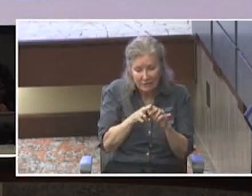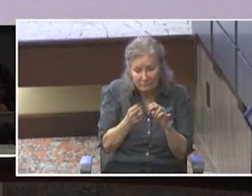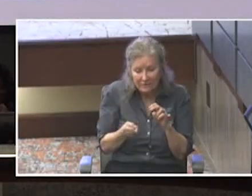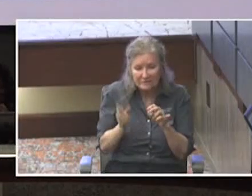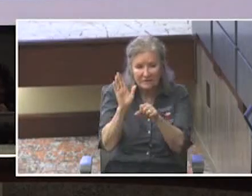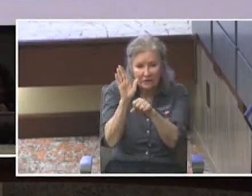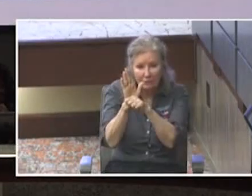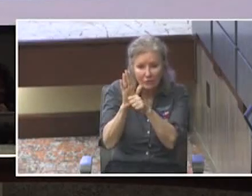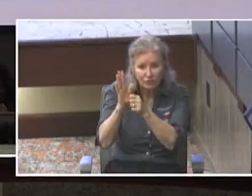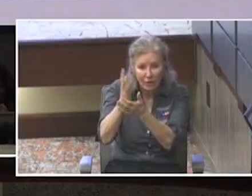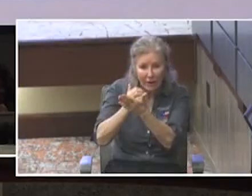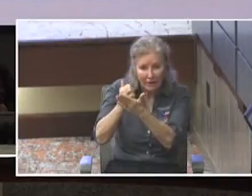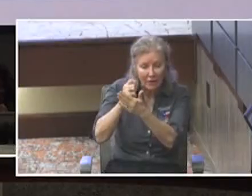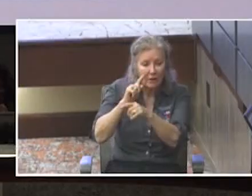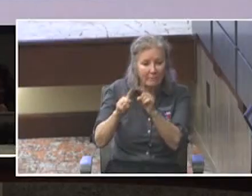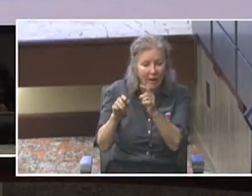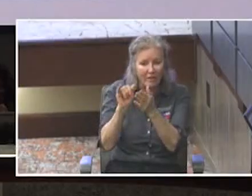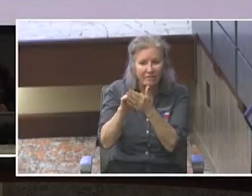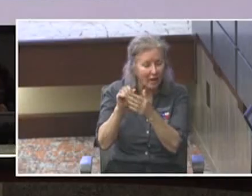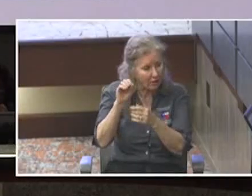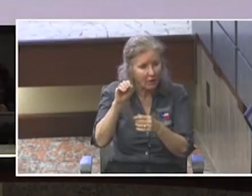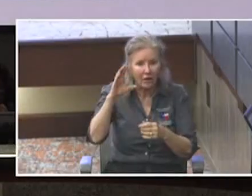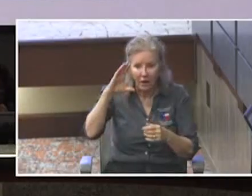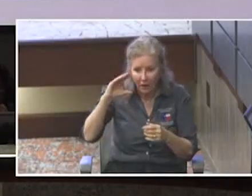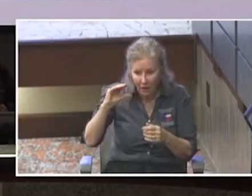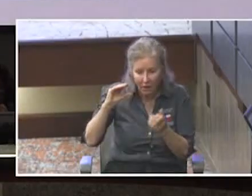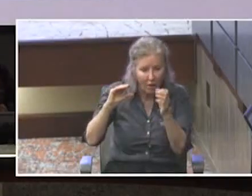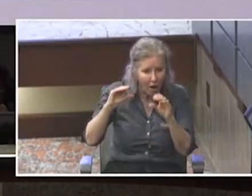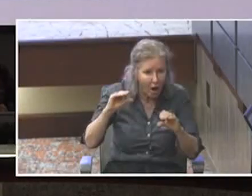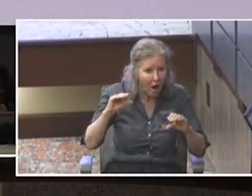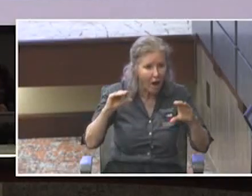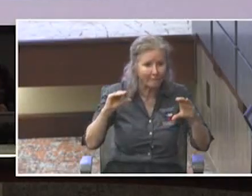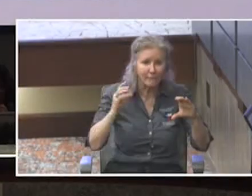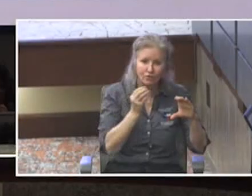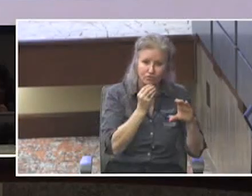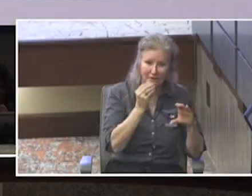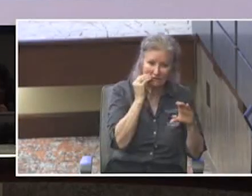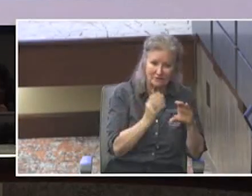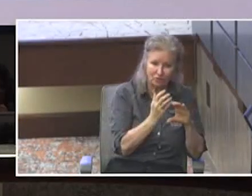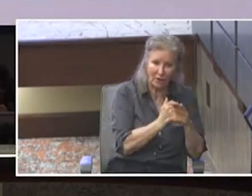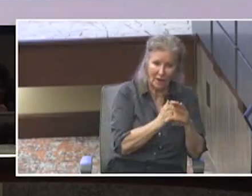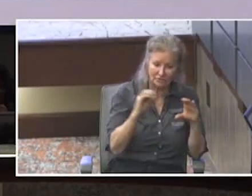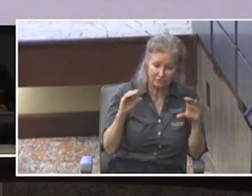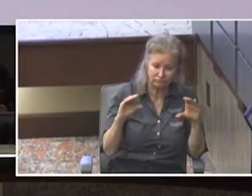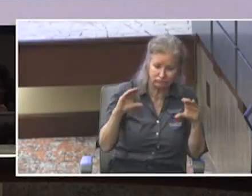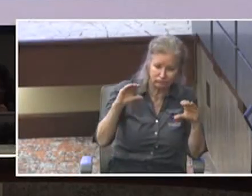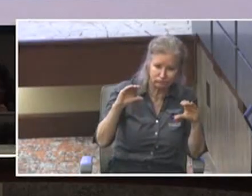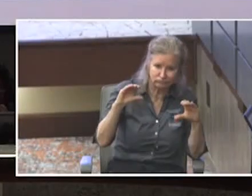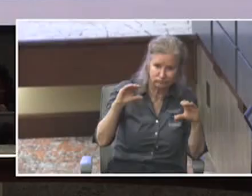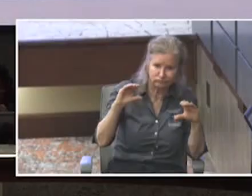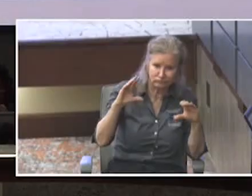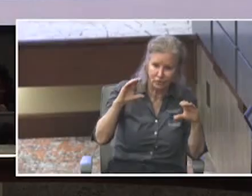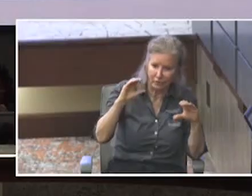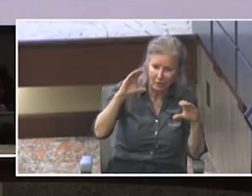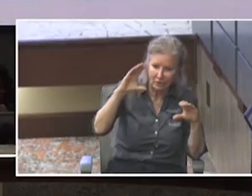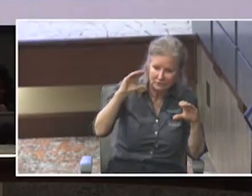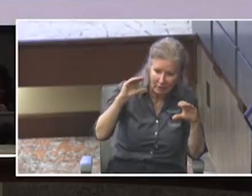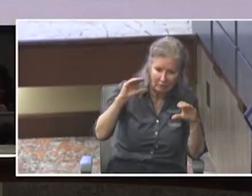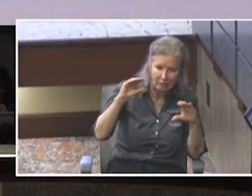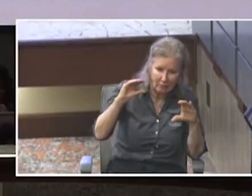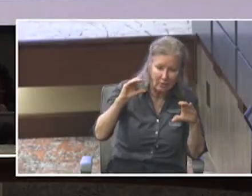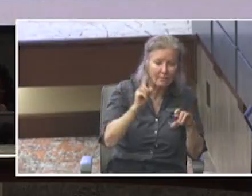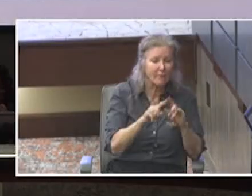collections. However, that's offset by a little bit higher residential collections, but we anticipate our revenues are going to be